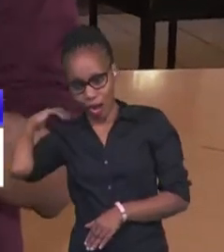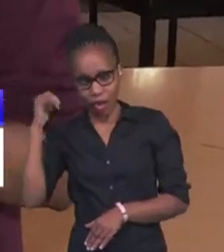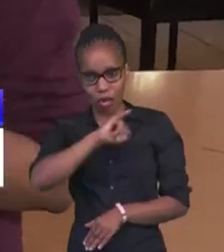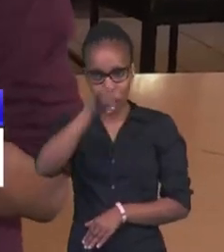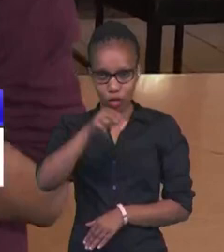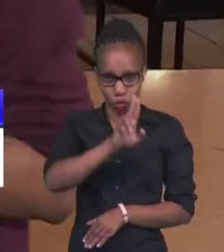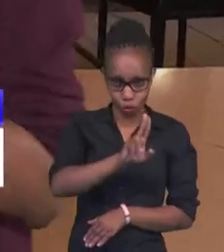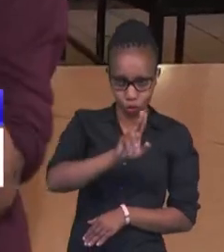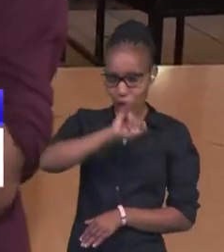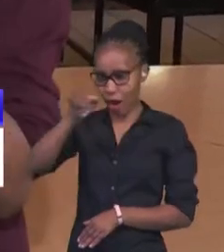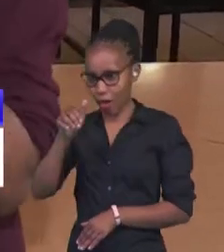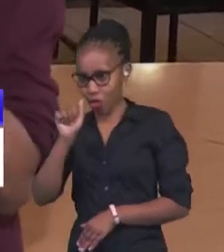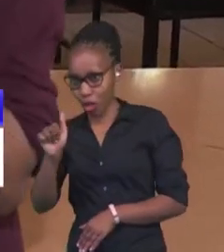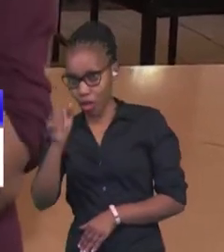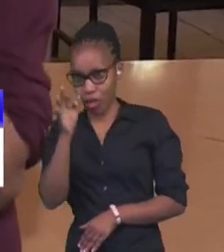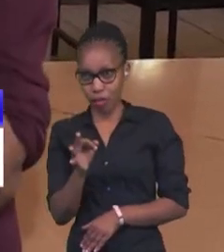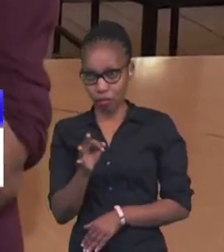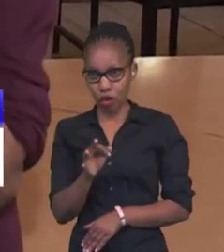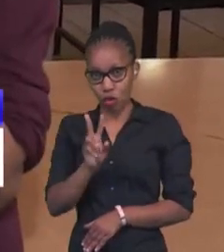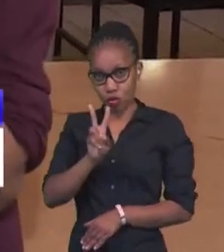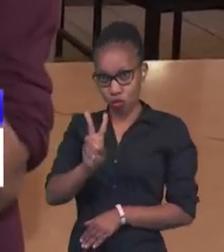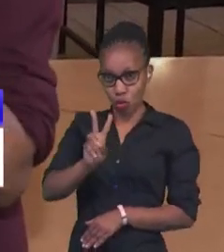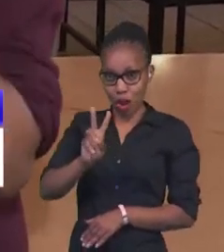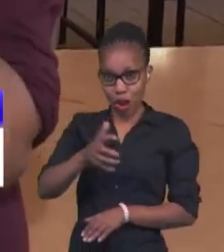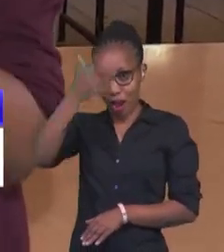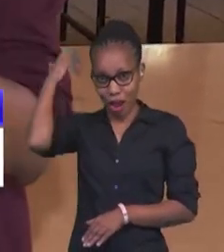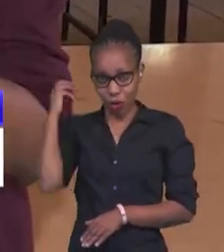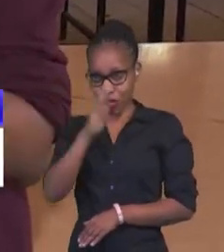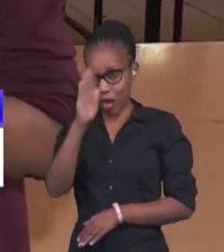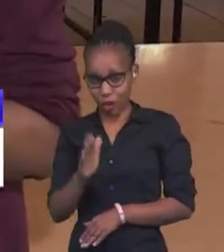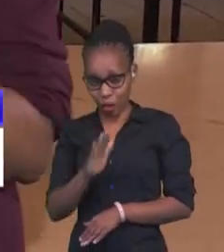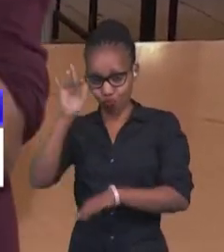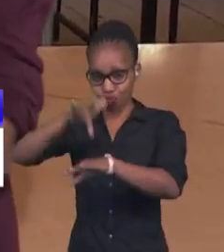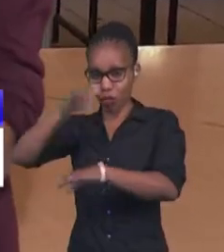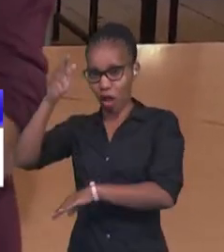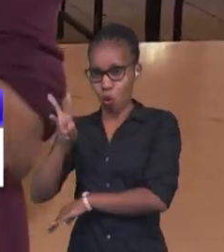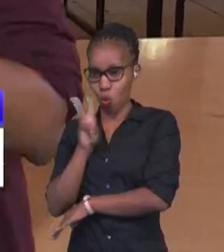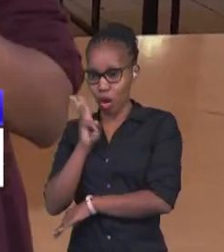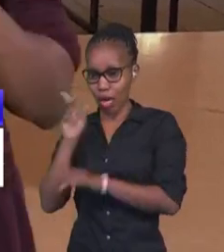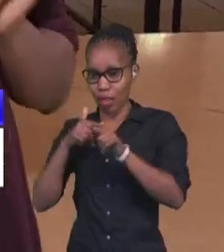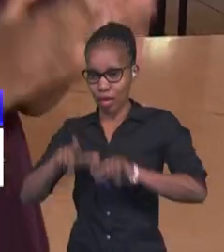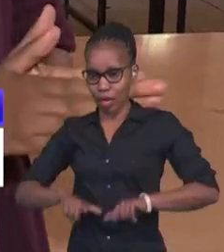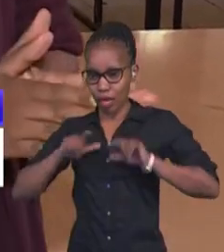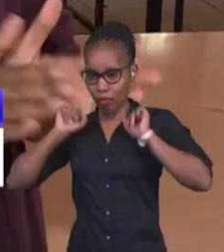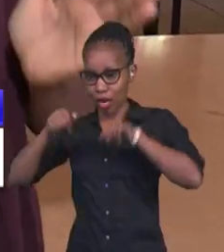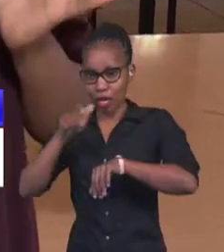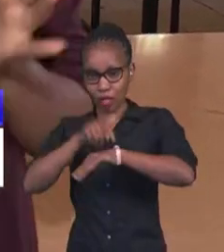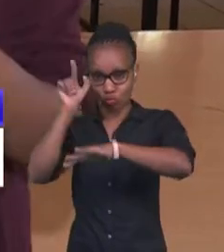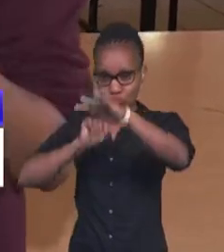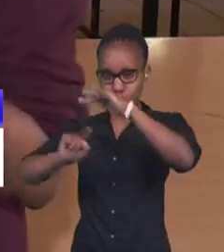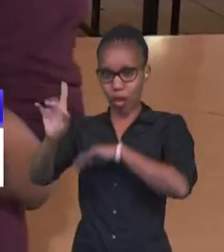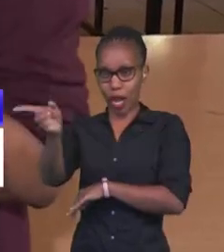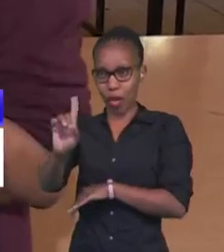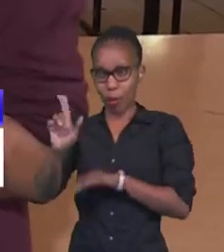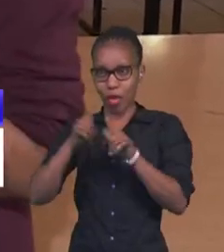Ja. And he was told, if these two lions never touch water, you will live. So as soon as he got to Nairobi and he bought